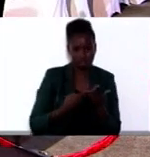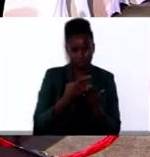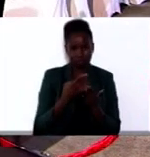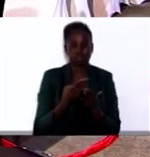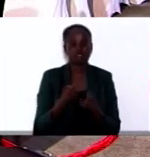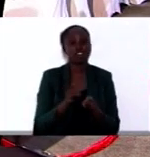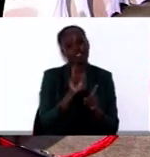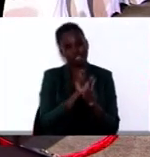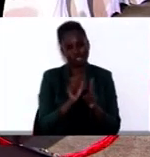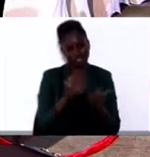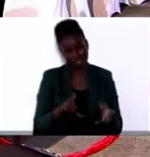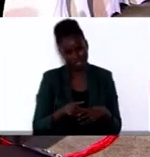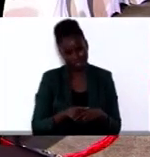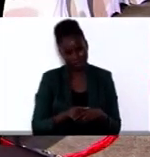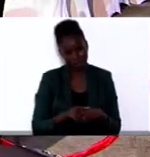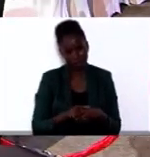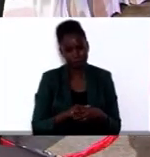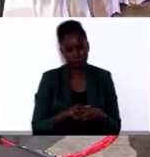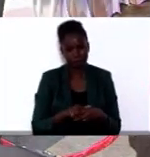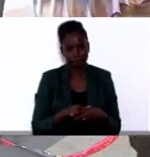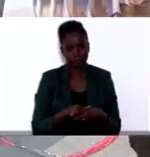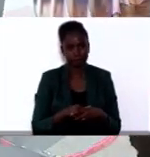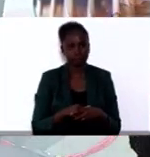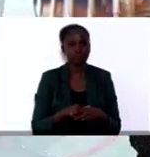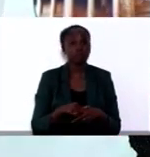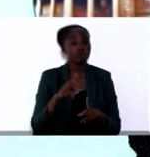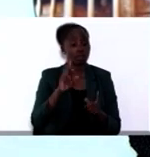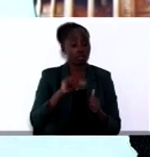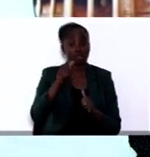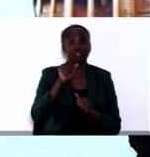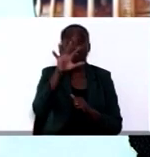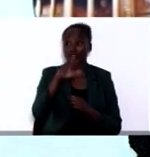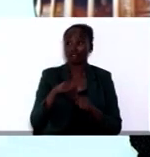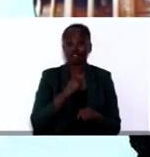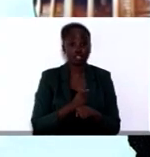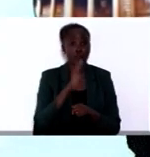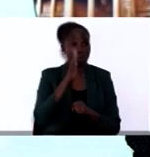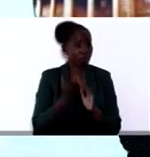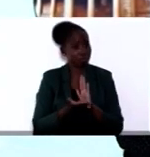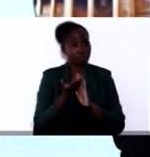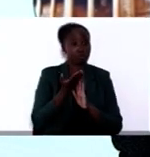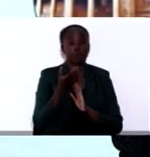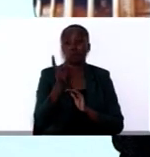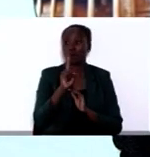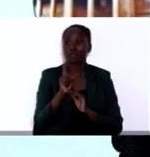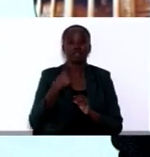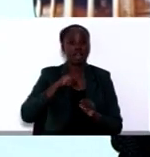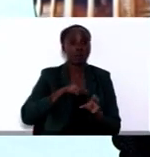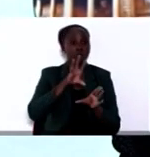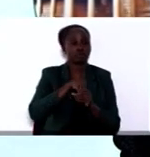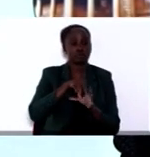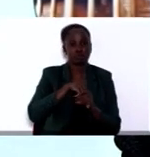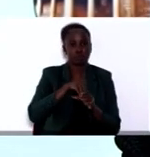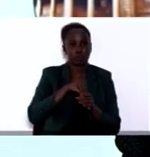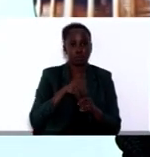arts and culture. In the next 5 years, we are going to increase our our involvement in hosting